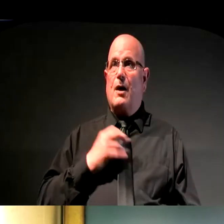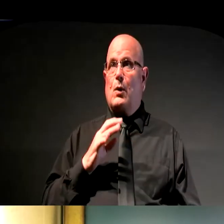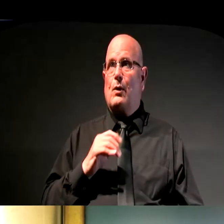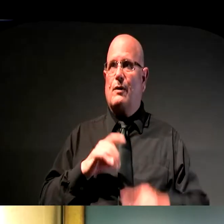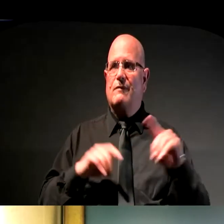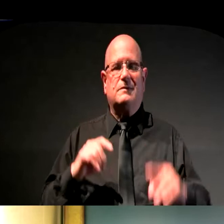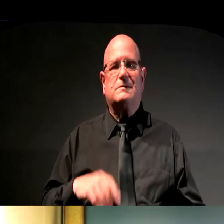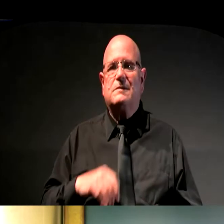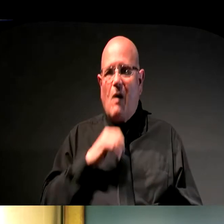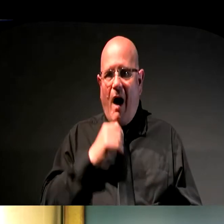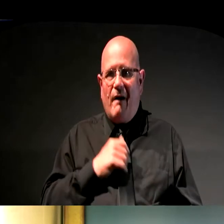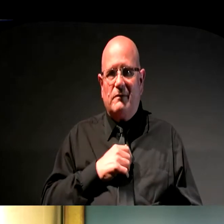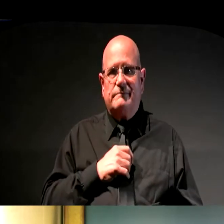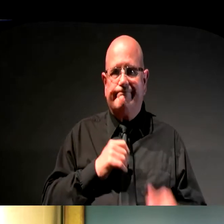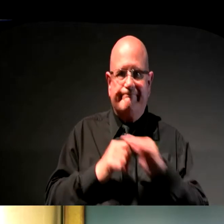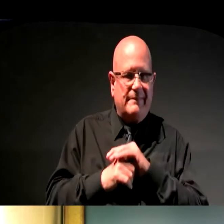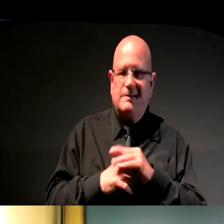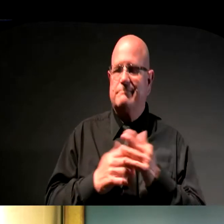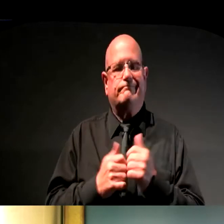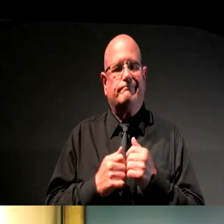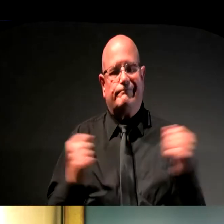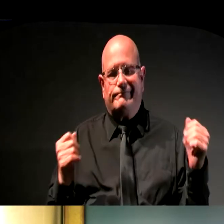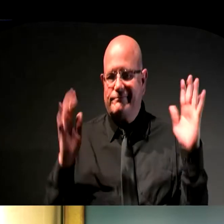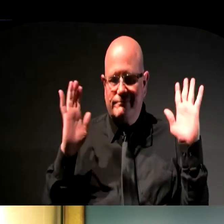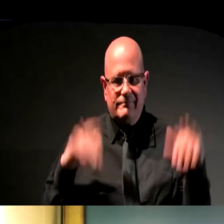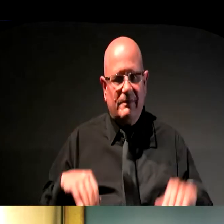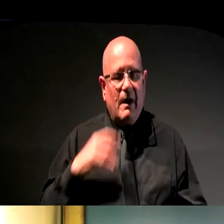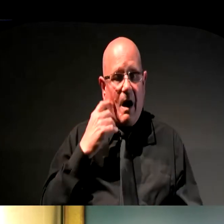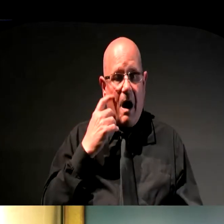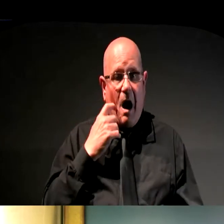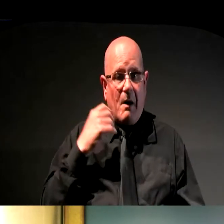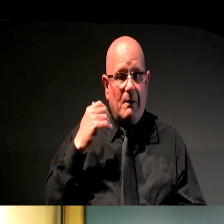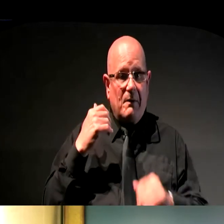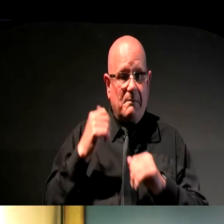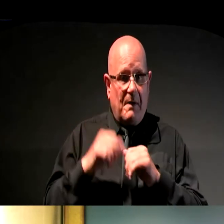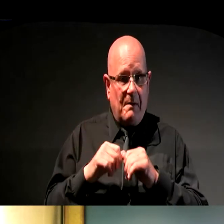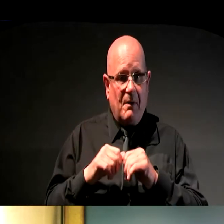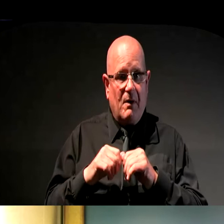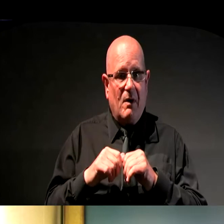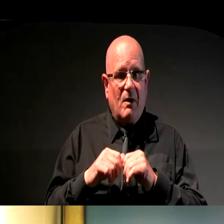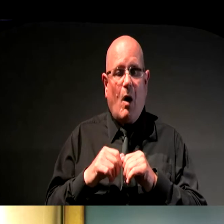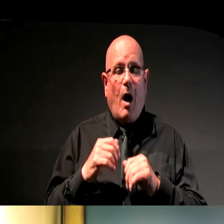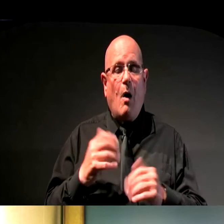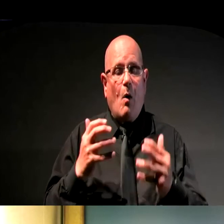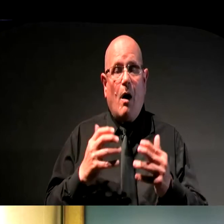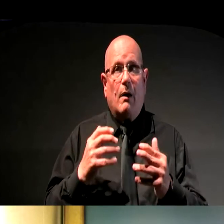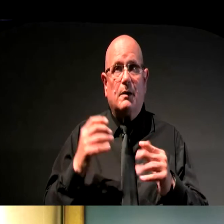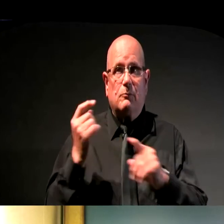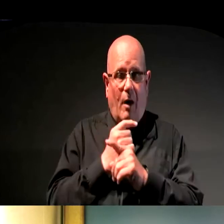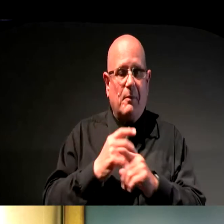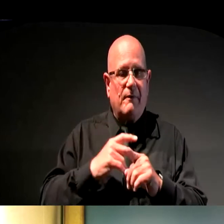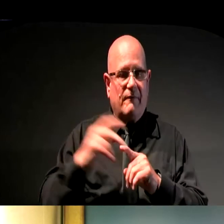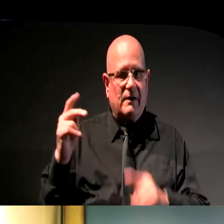because it is damaging to camouflage. And I feel it at the end of the day when I have been like trying to be prim and proper and professional, I